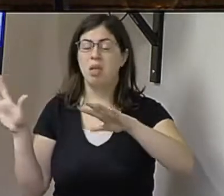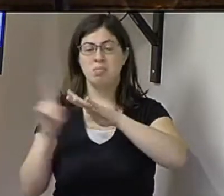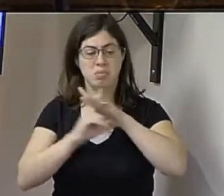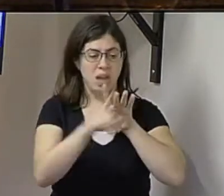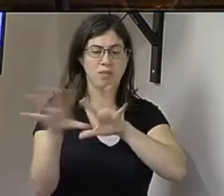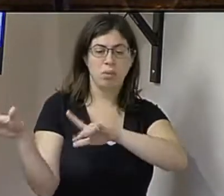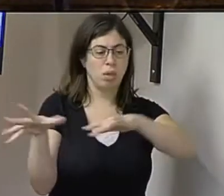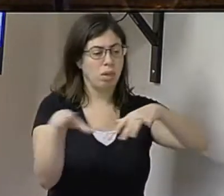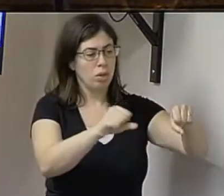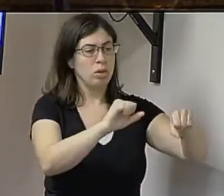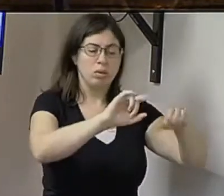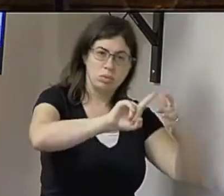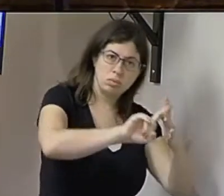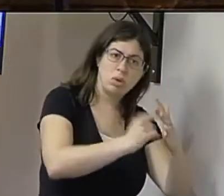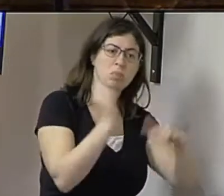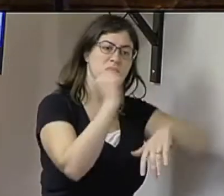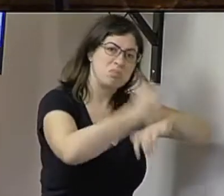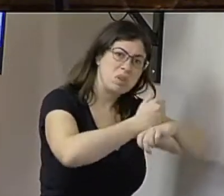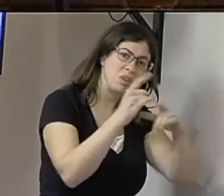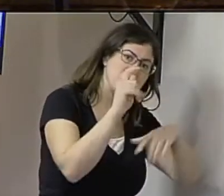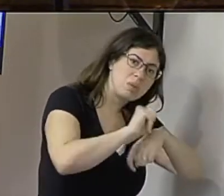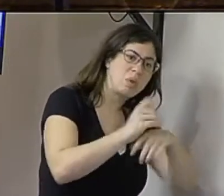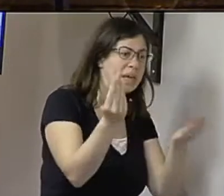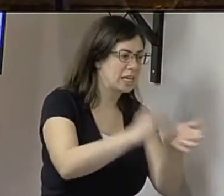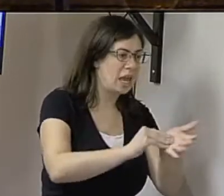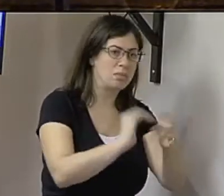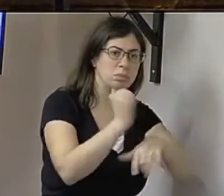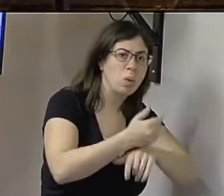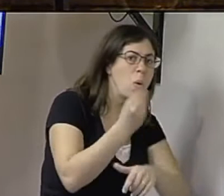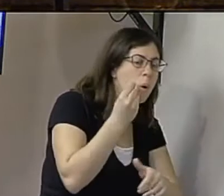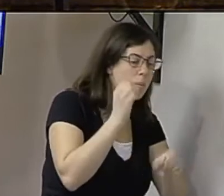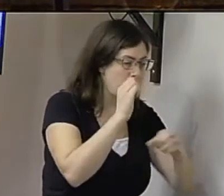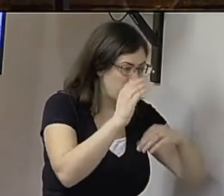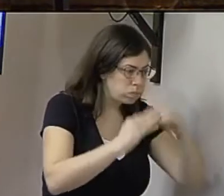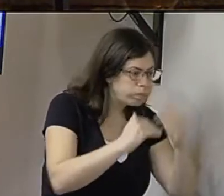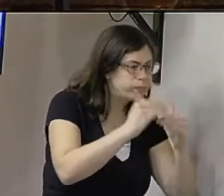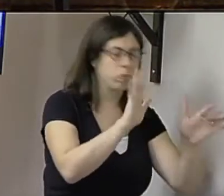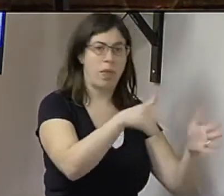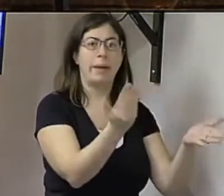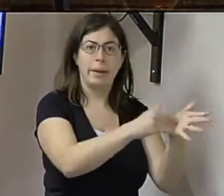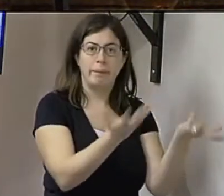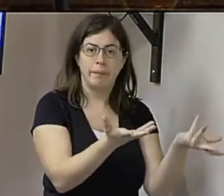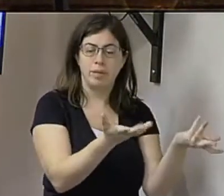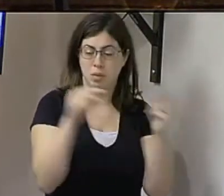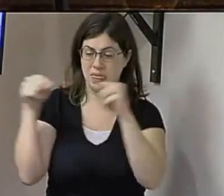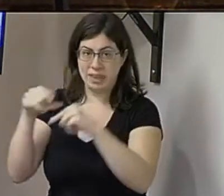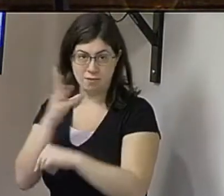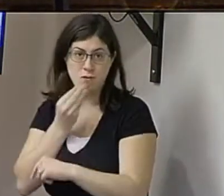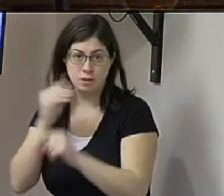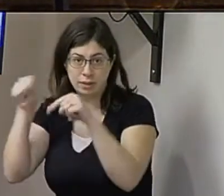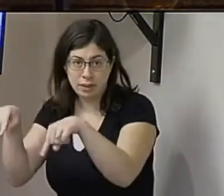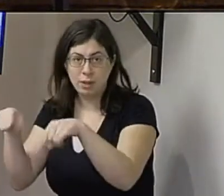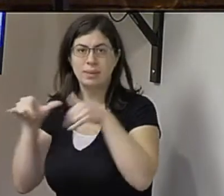back and begun to try and rebuild the temple and their homes in Israel. These Jews that we're reading about in the book of